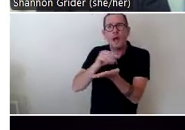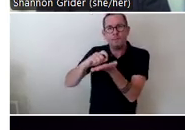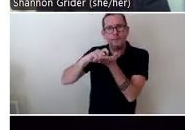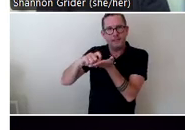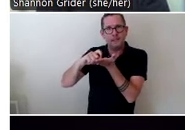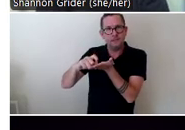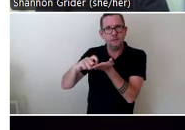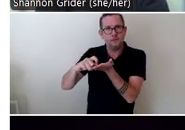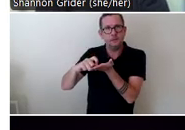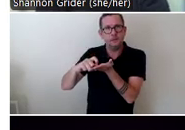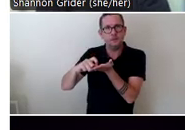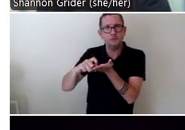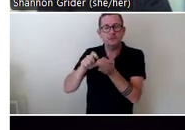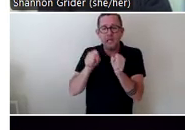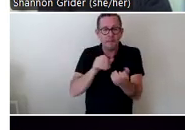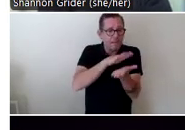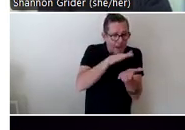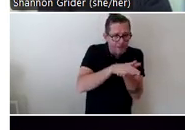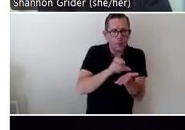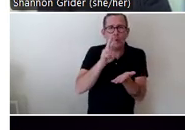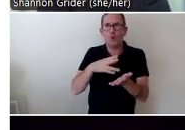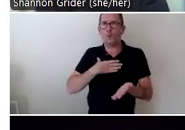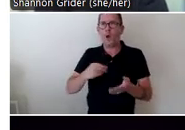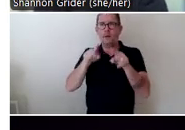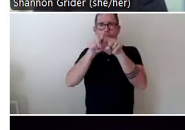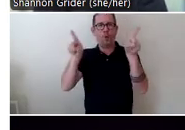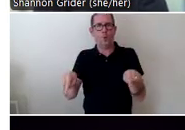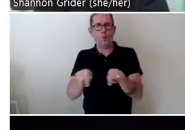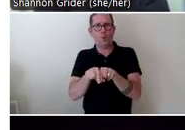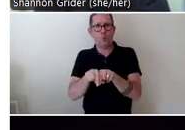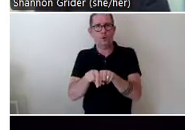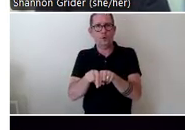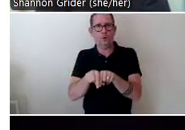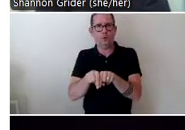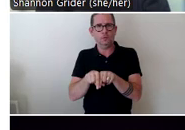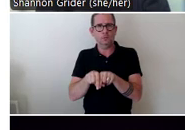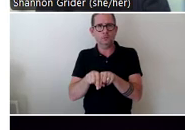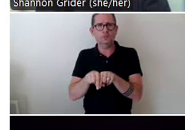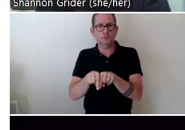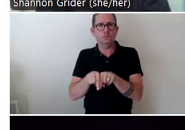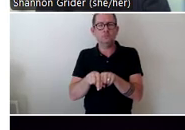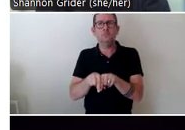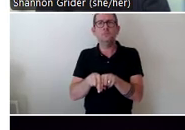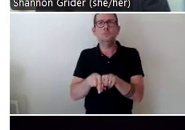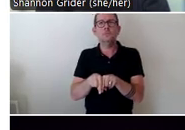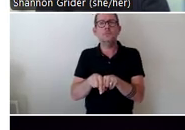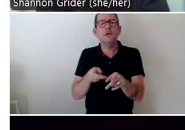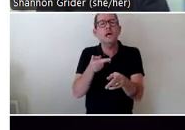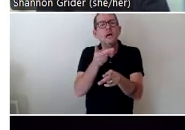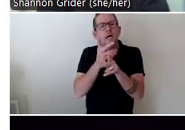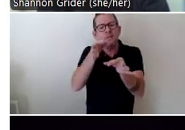Use your resources such as paper and pen, paper and pencil, or if you have a whiteboard, use a whiteboard.